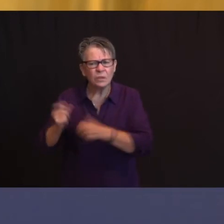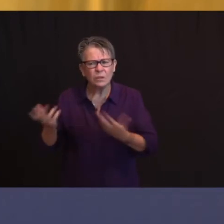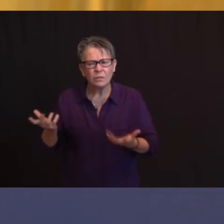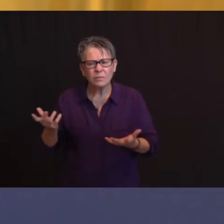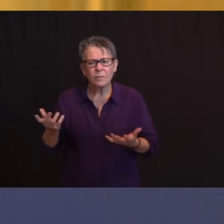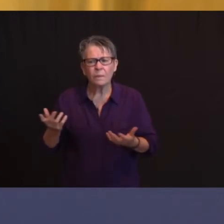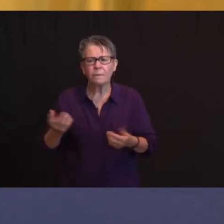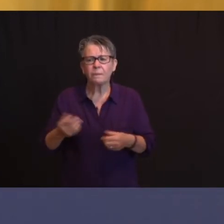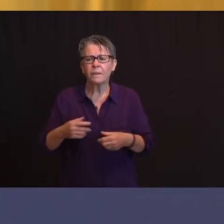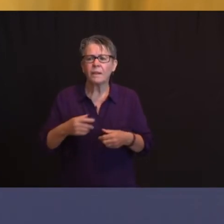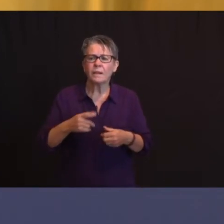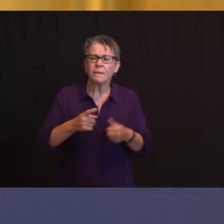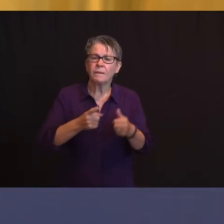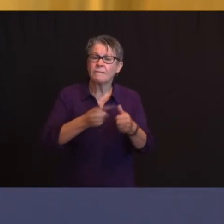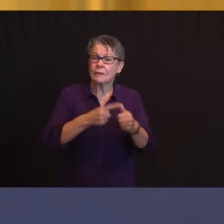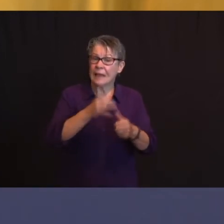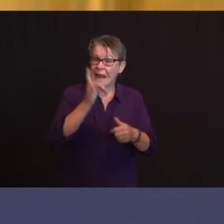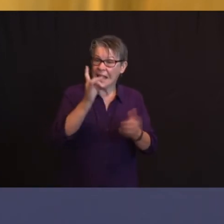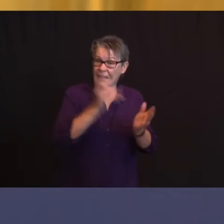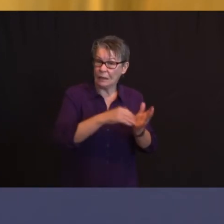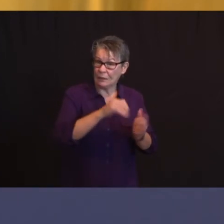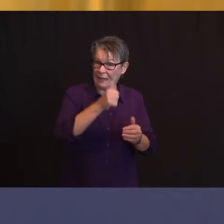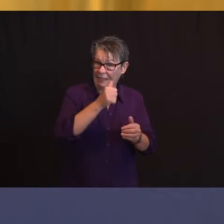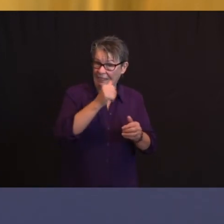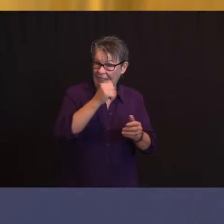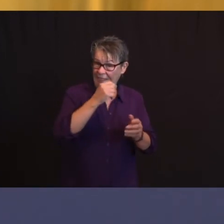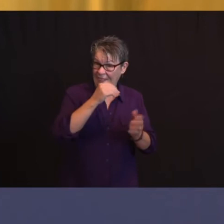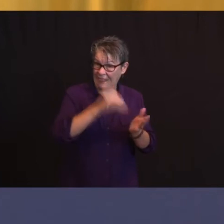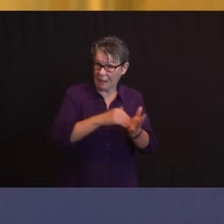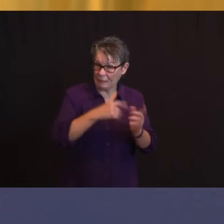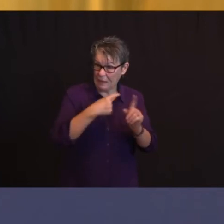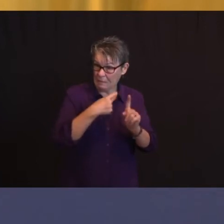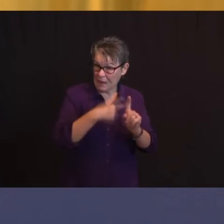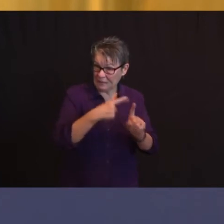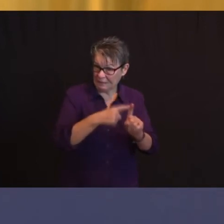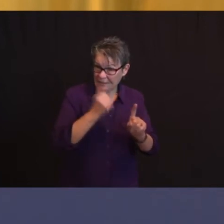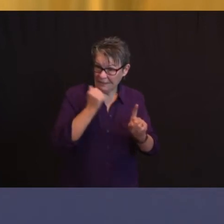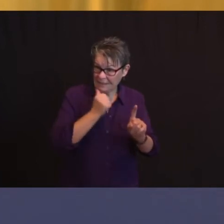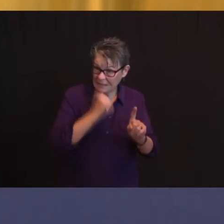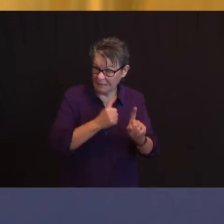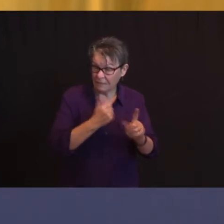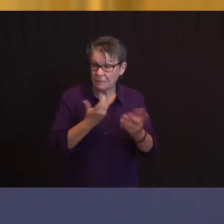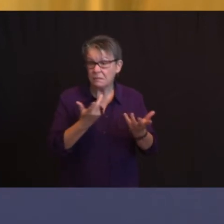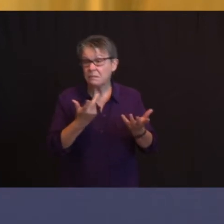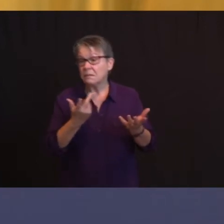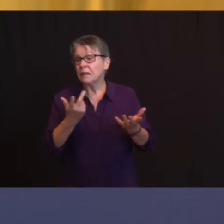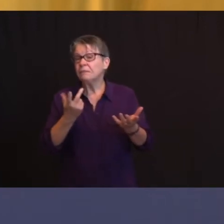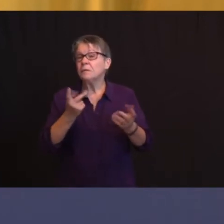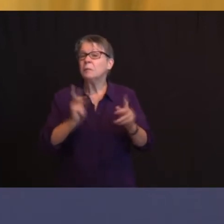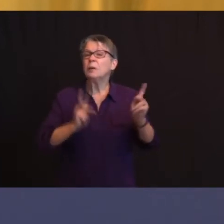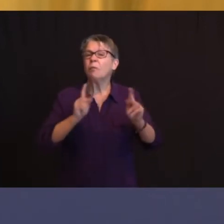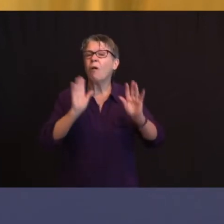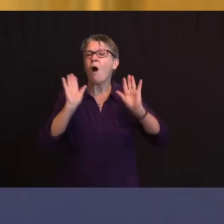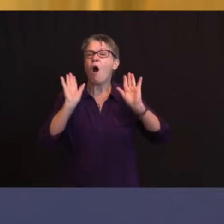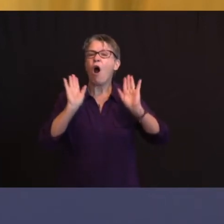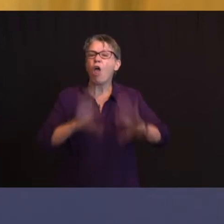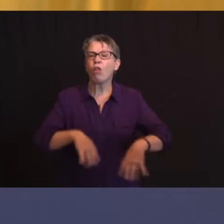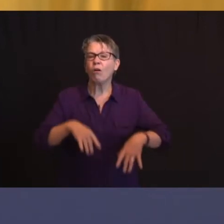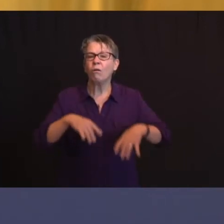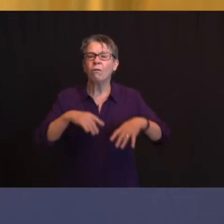that I looked at, Judy, that assumed current behavior, did not assume the personal responsibility or steps or further steps that we could